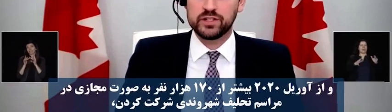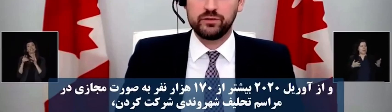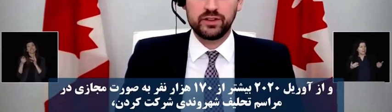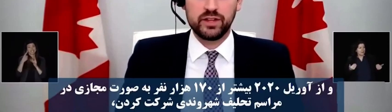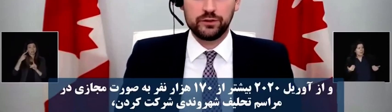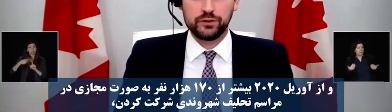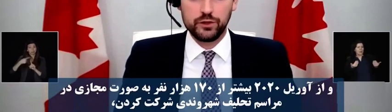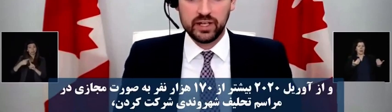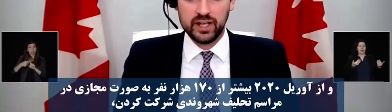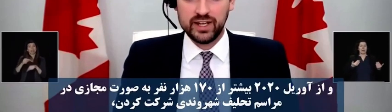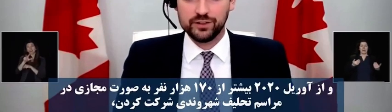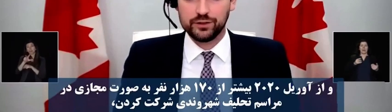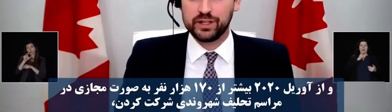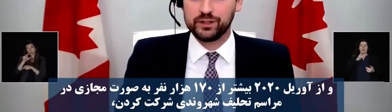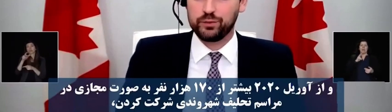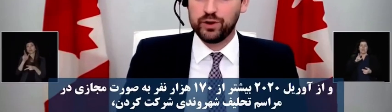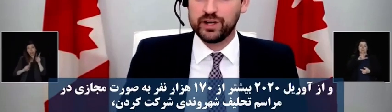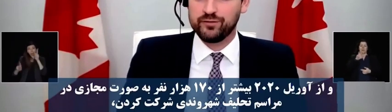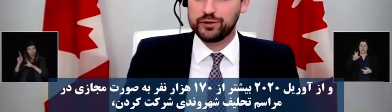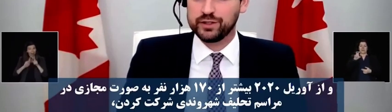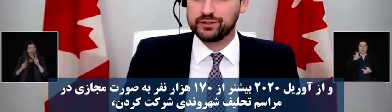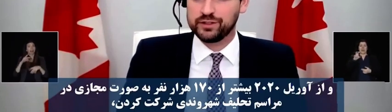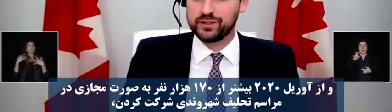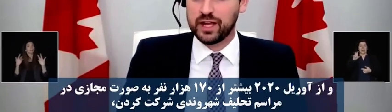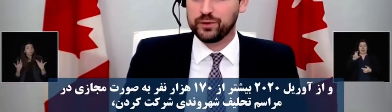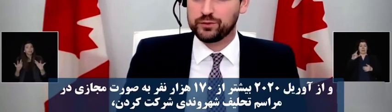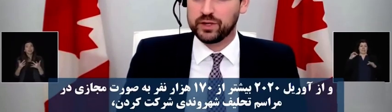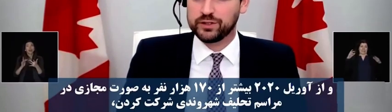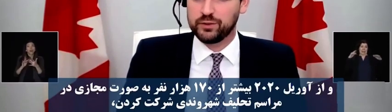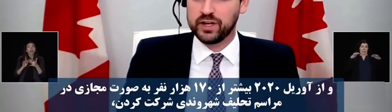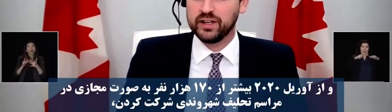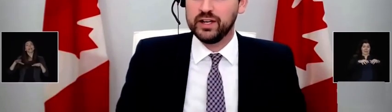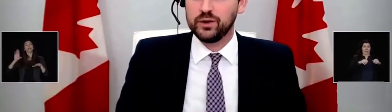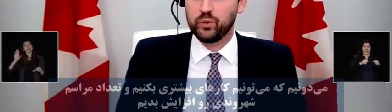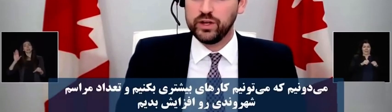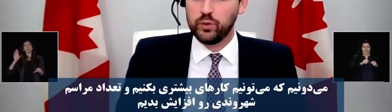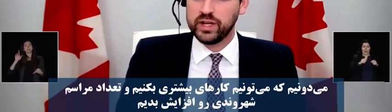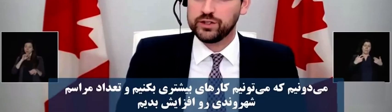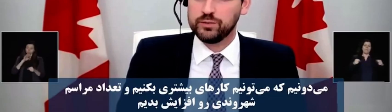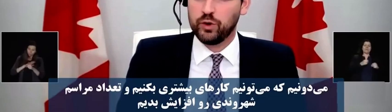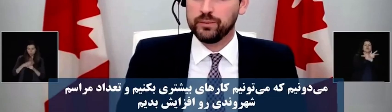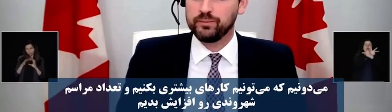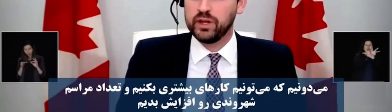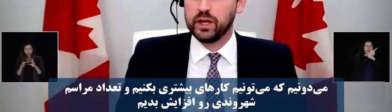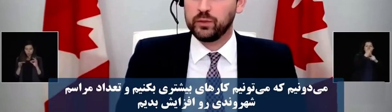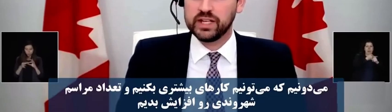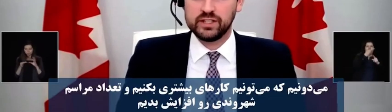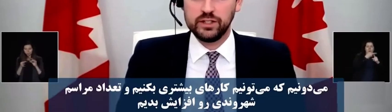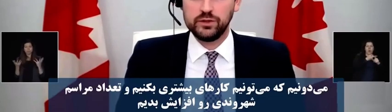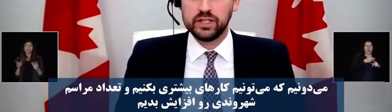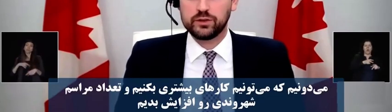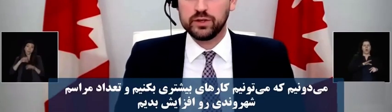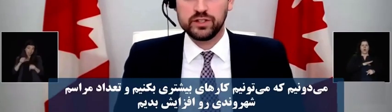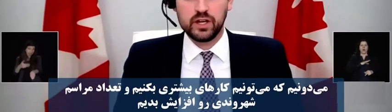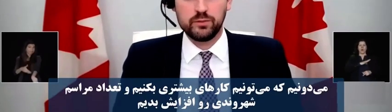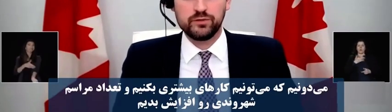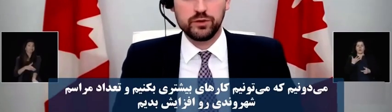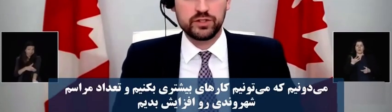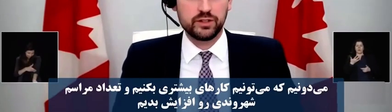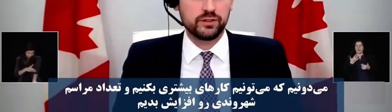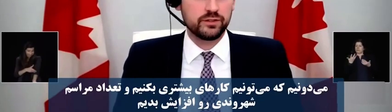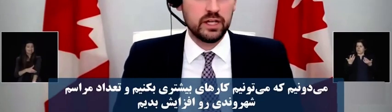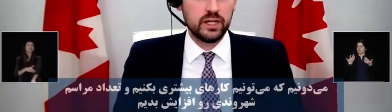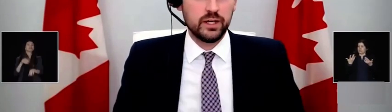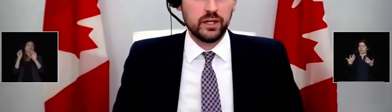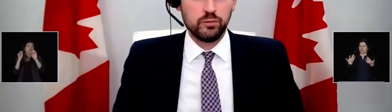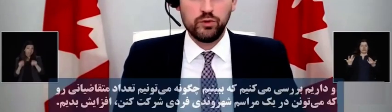than 170,000 new Canadians being sworn in virtually since April of 2020, we know we can do more, and we continue to increase the number of